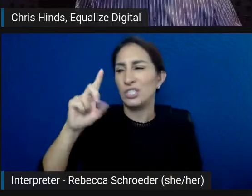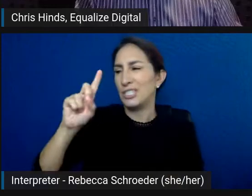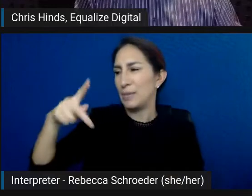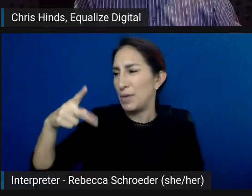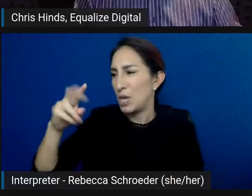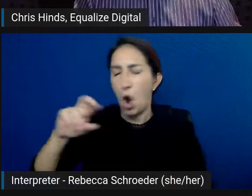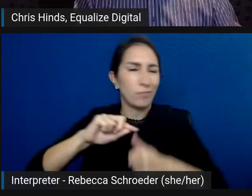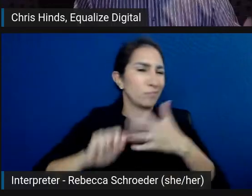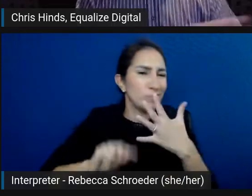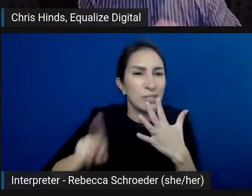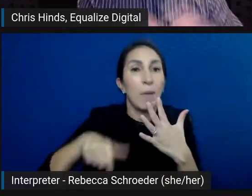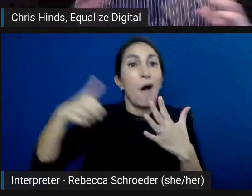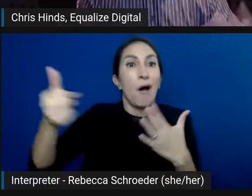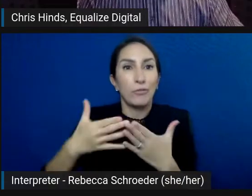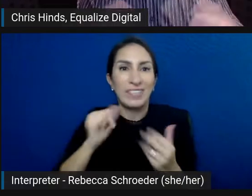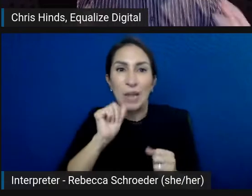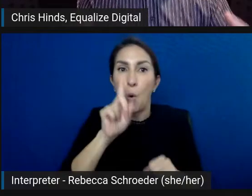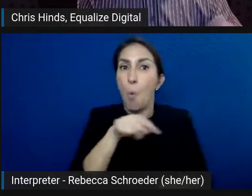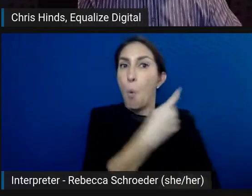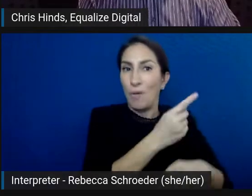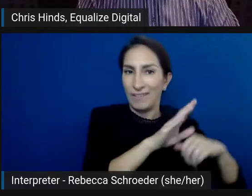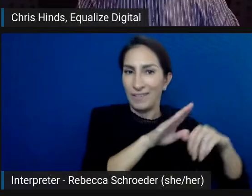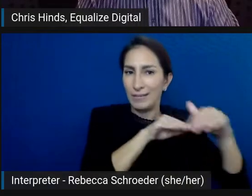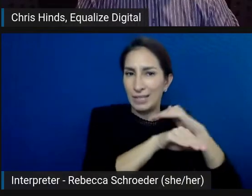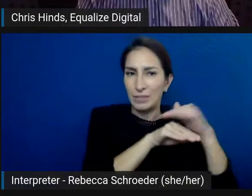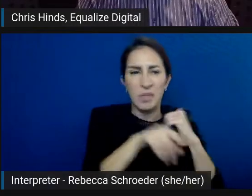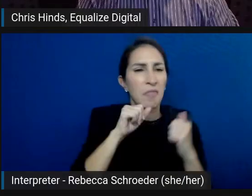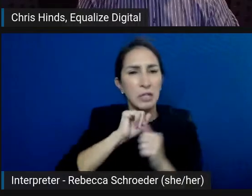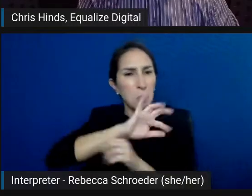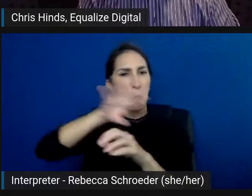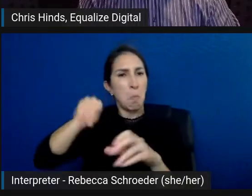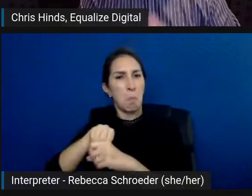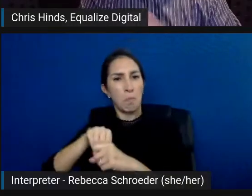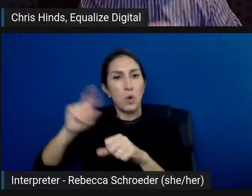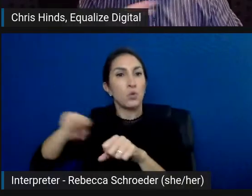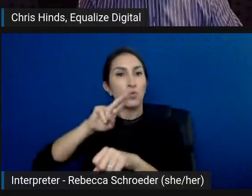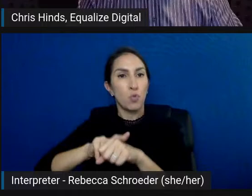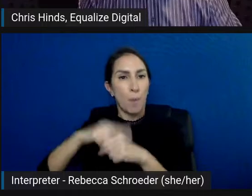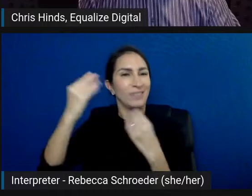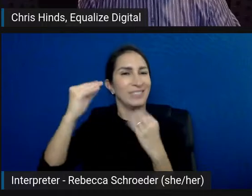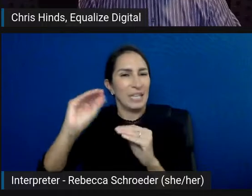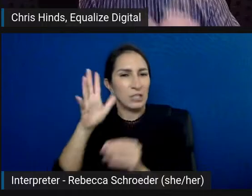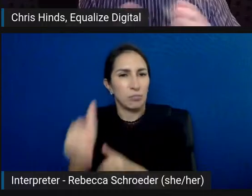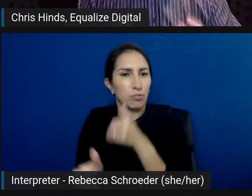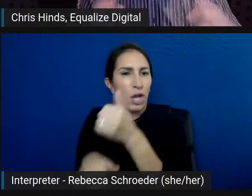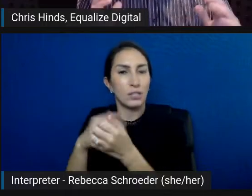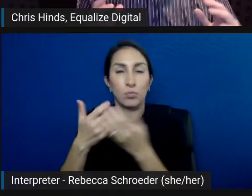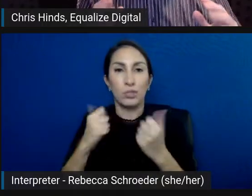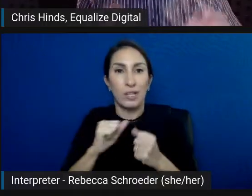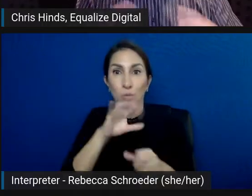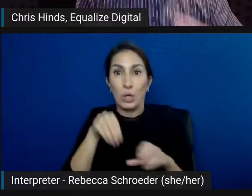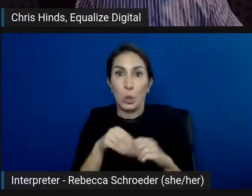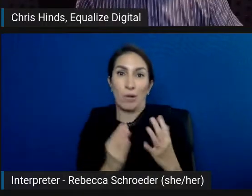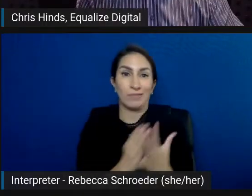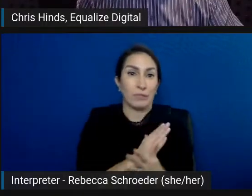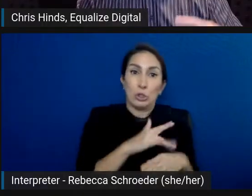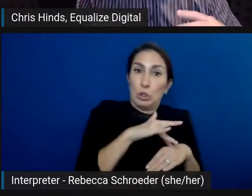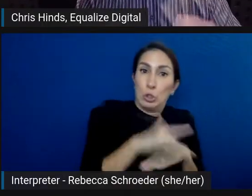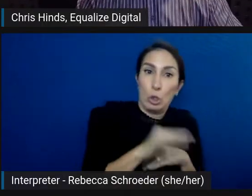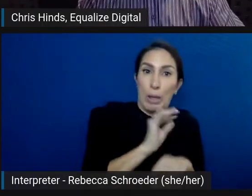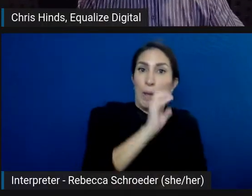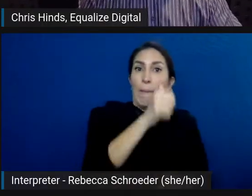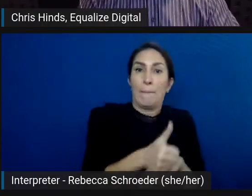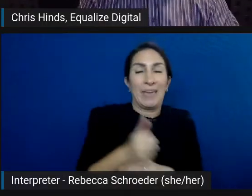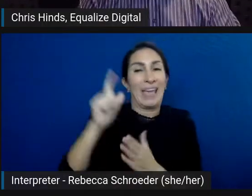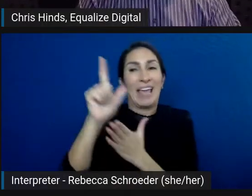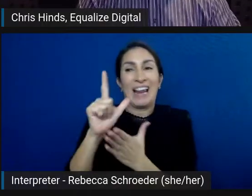well. And that's just part of like our normal sales discovery process, to try to set the precedent early on. It's like, okay, like legal risk mitigation is part